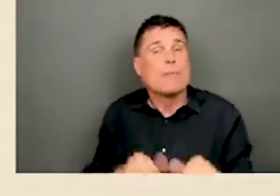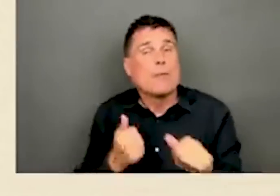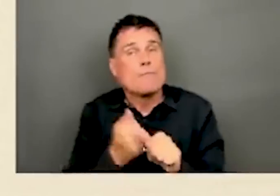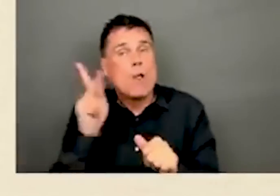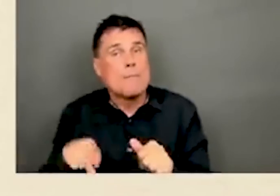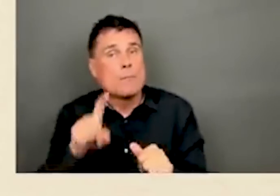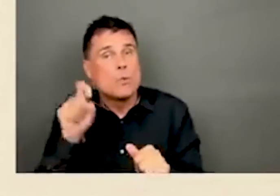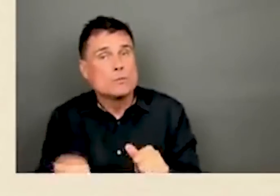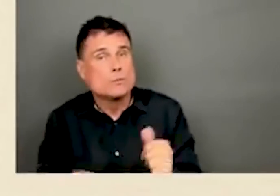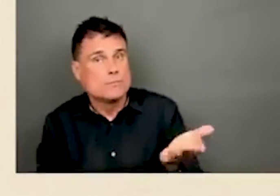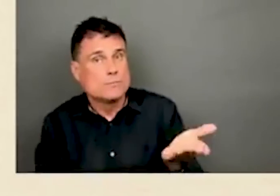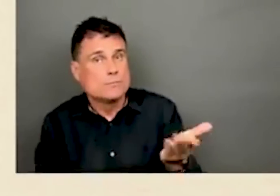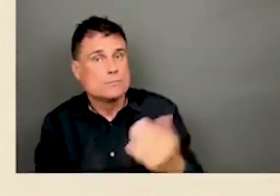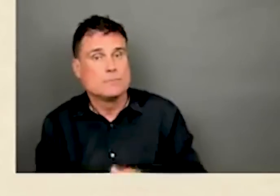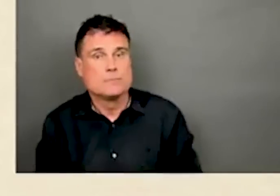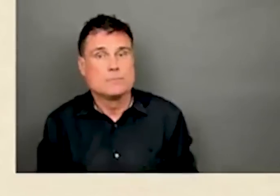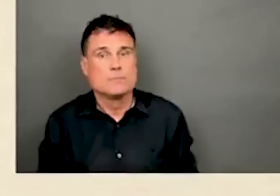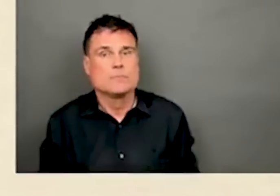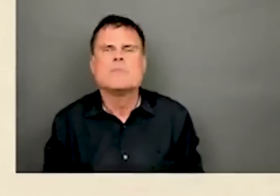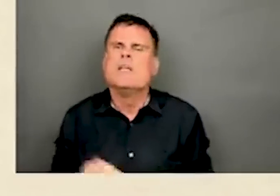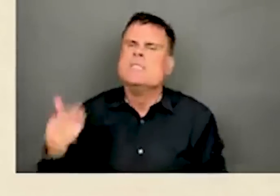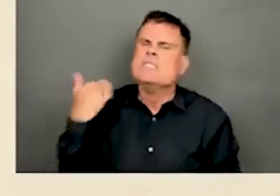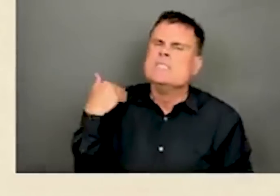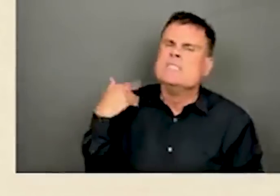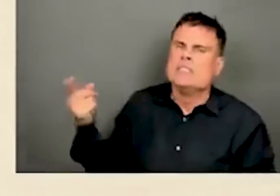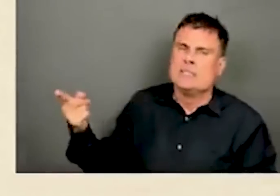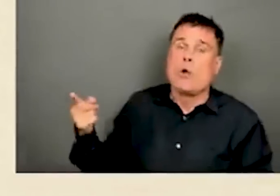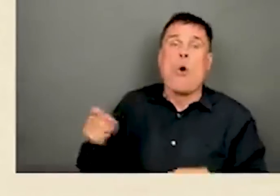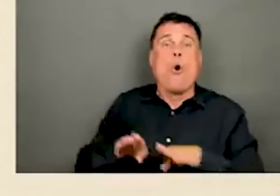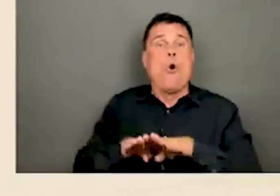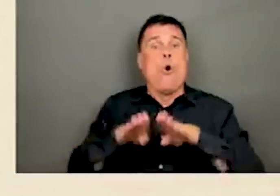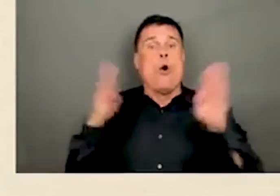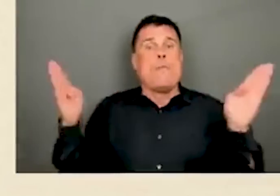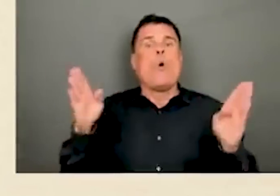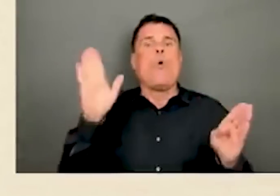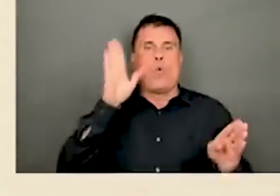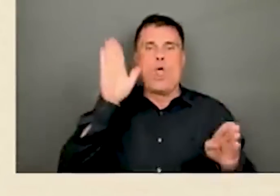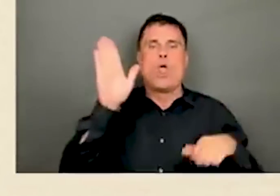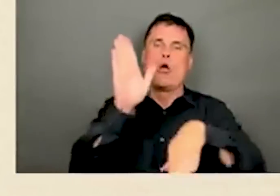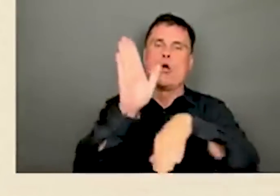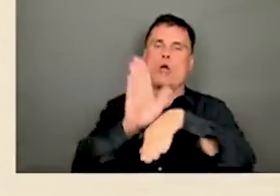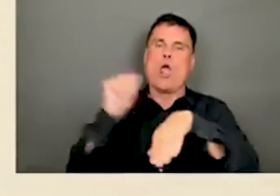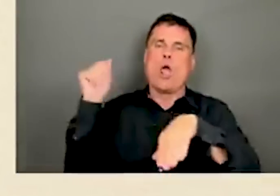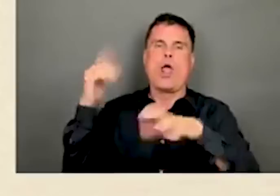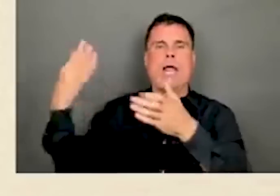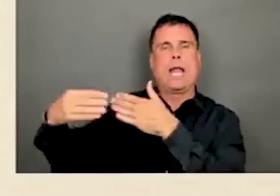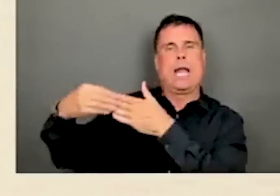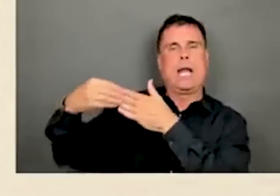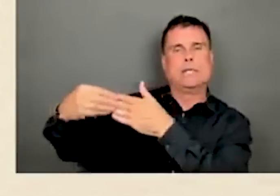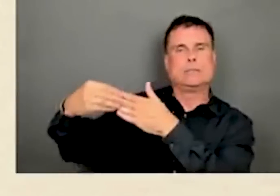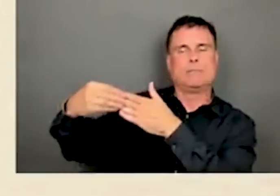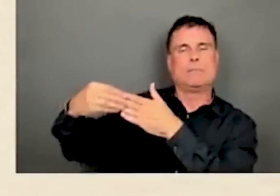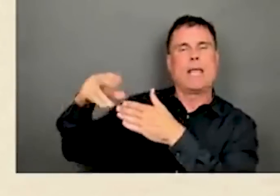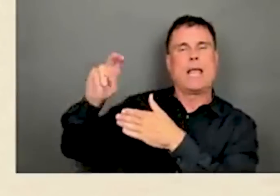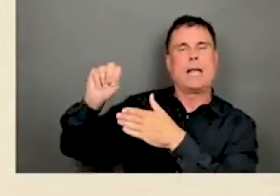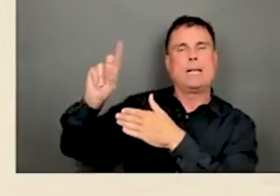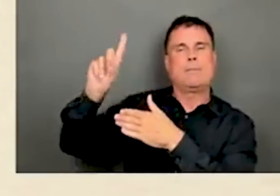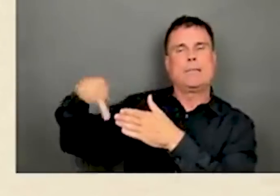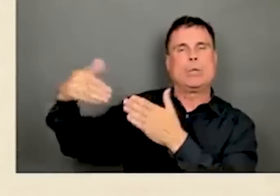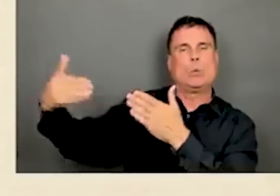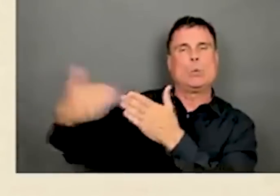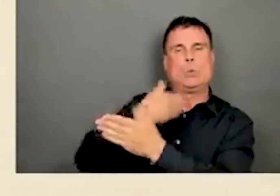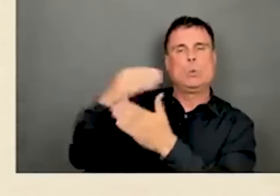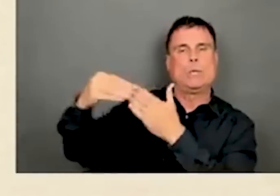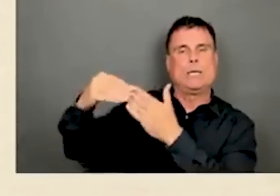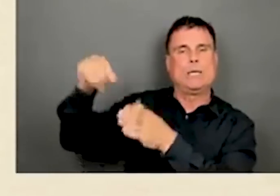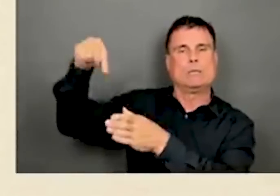statement that you would be asking for a leadership election for the NDP sometime in the fall. Beyond that, are you going to give any guidance